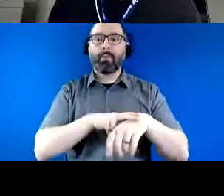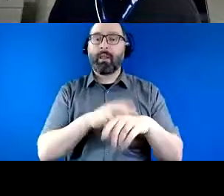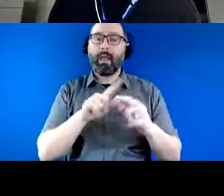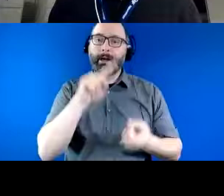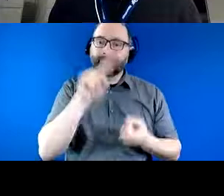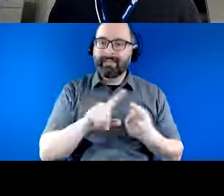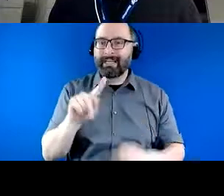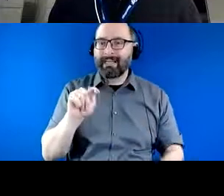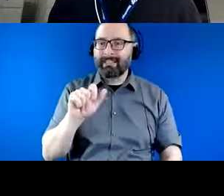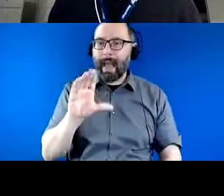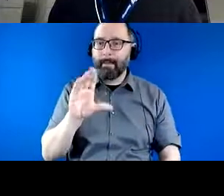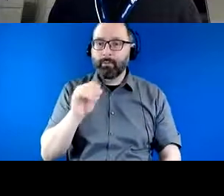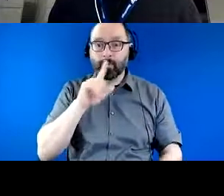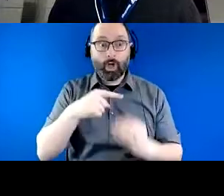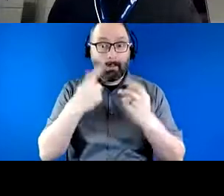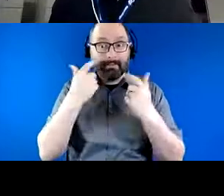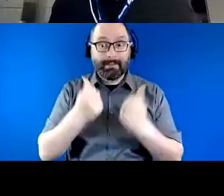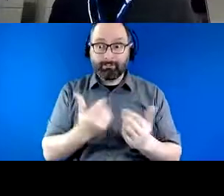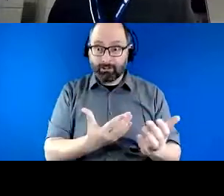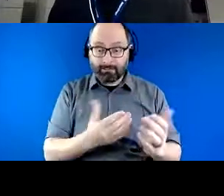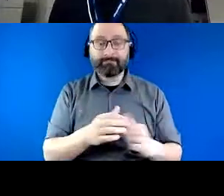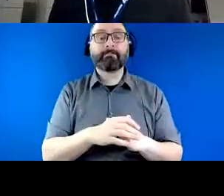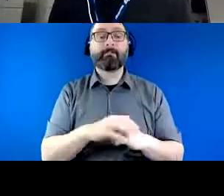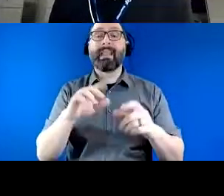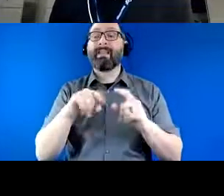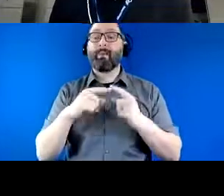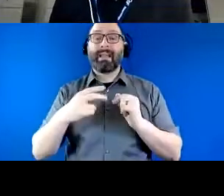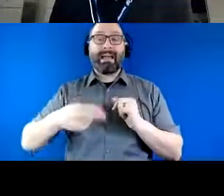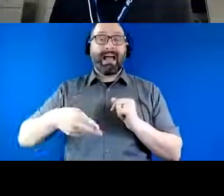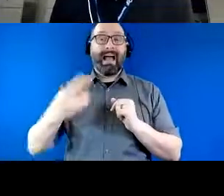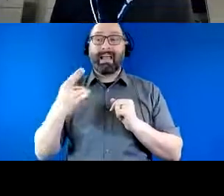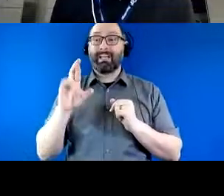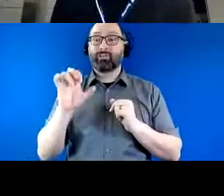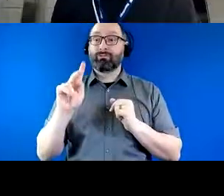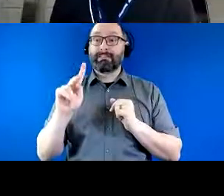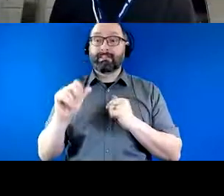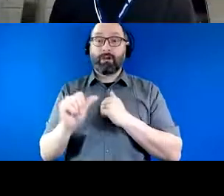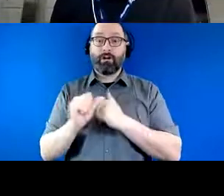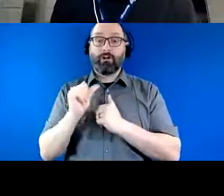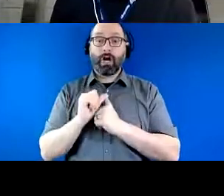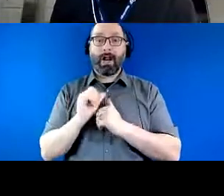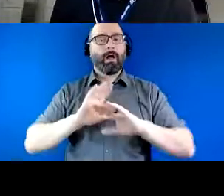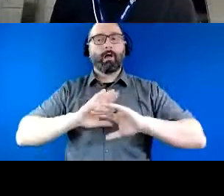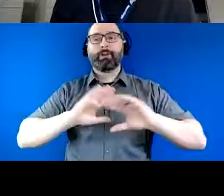then finally, when there's high risk of harm, there's no monkeying around with